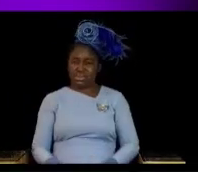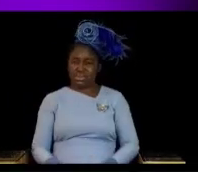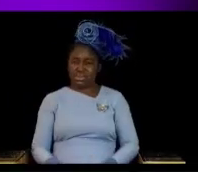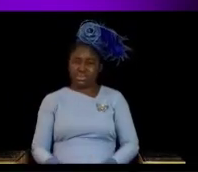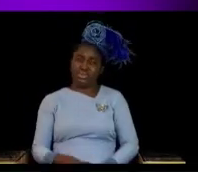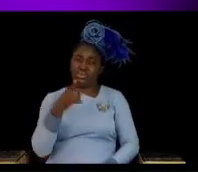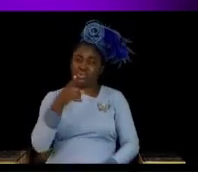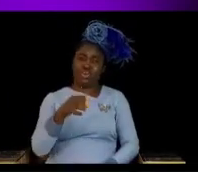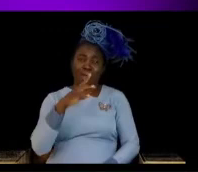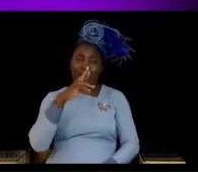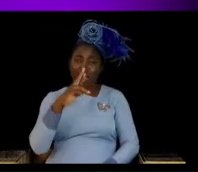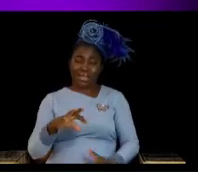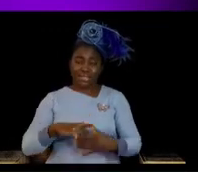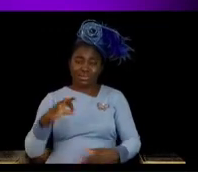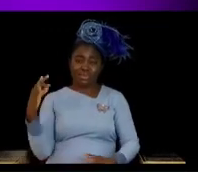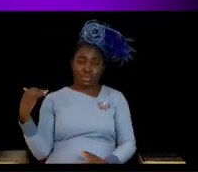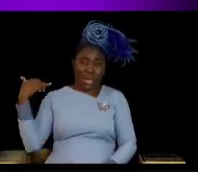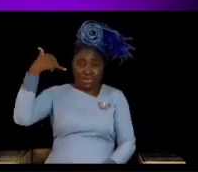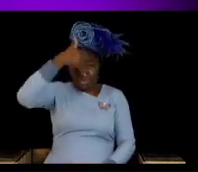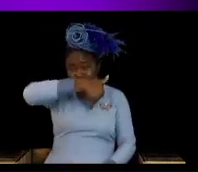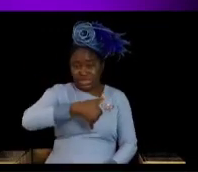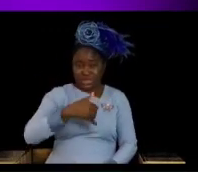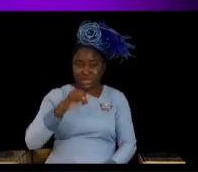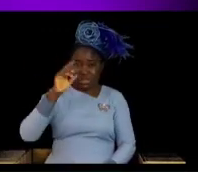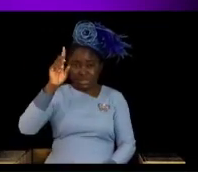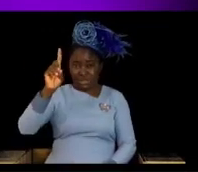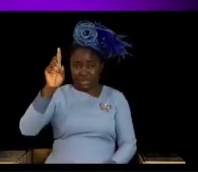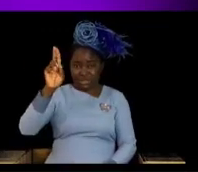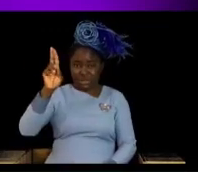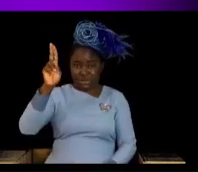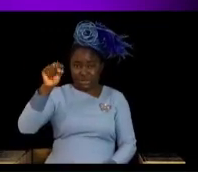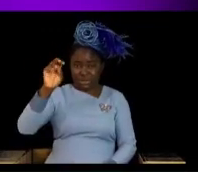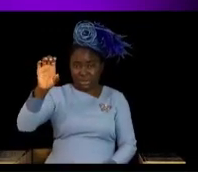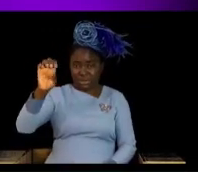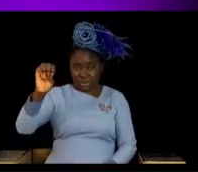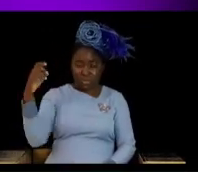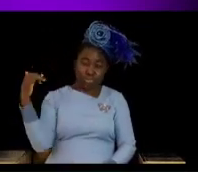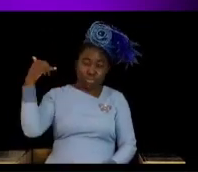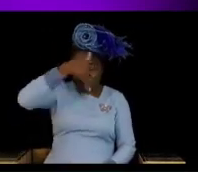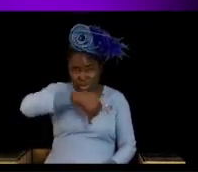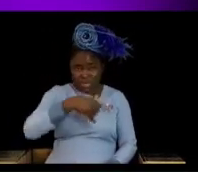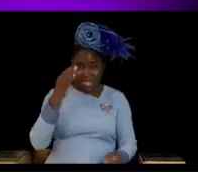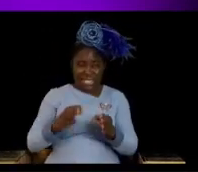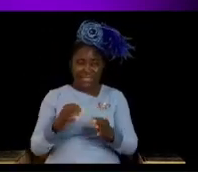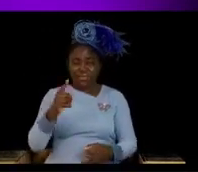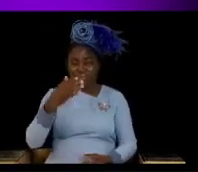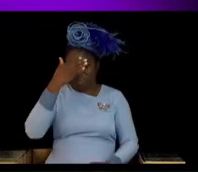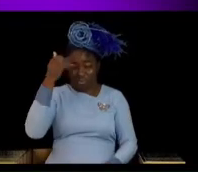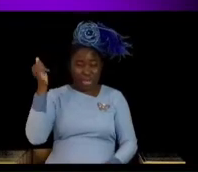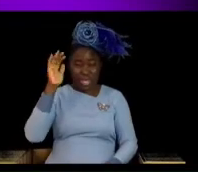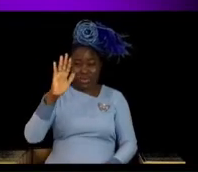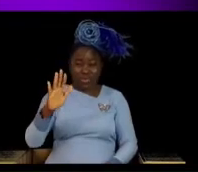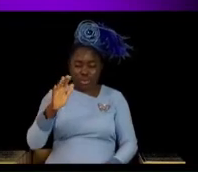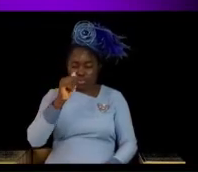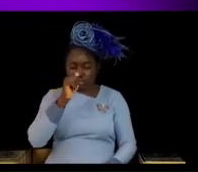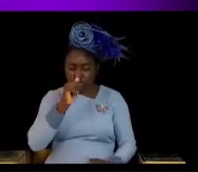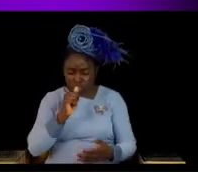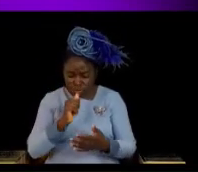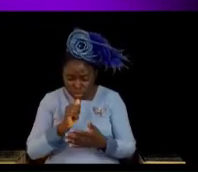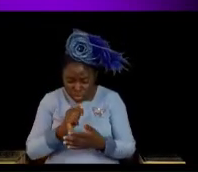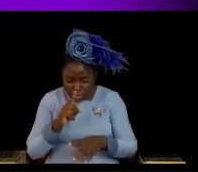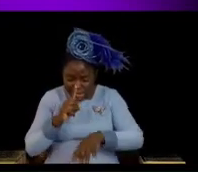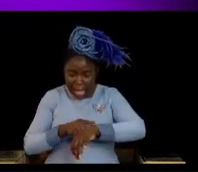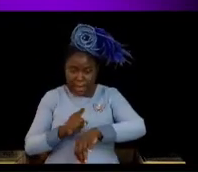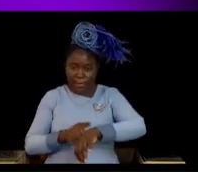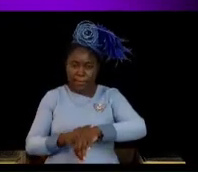spiritual dunce if you are forgetting your quiet time. You are a